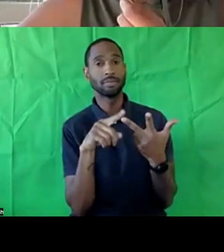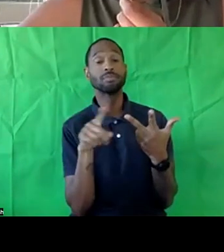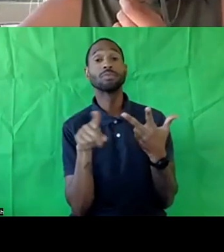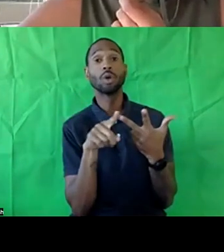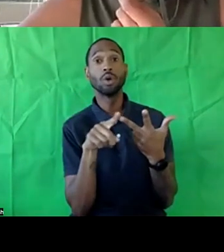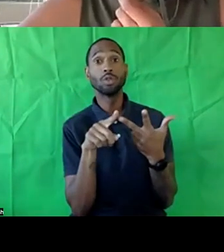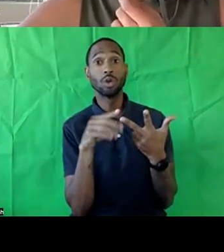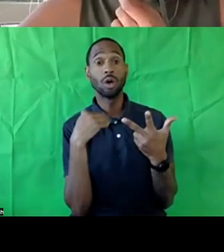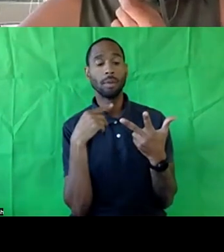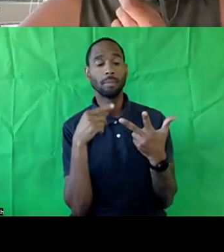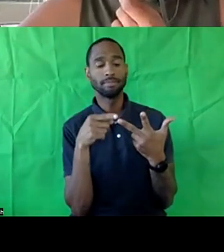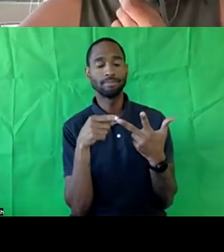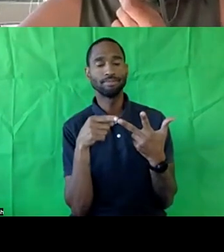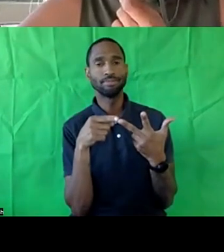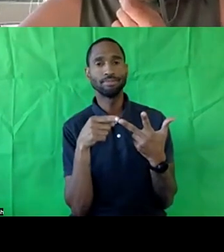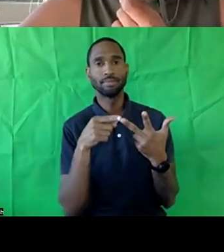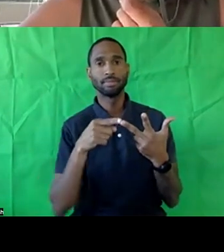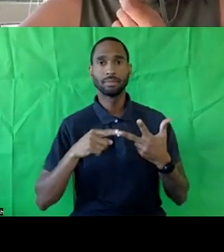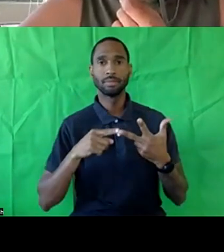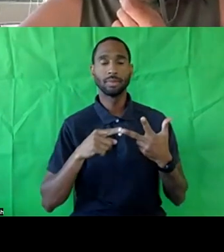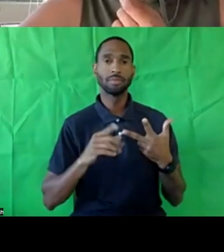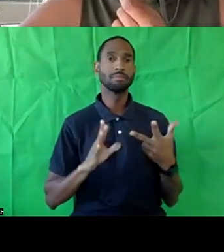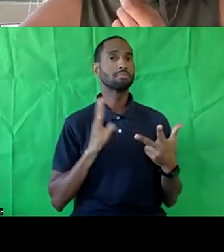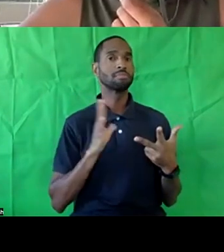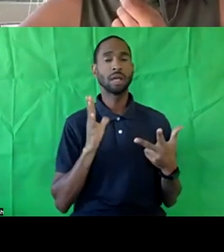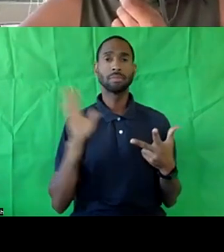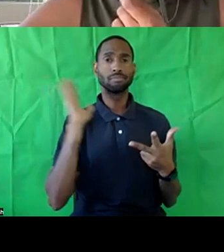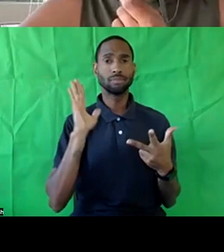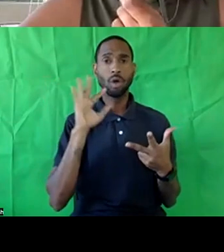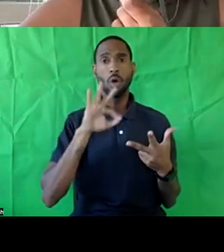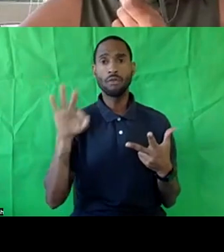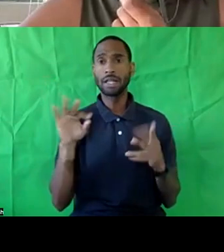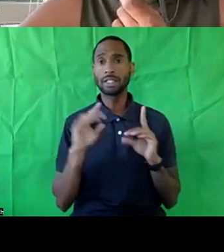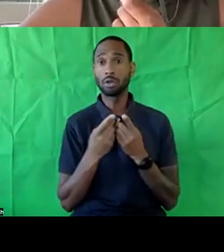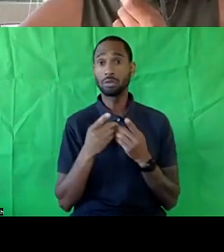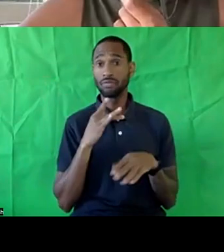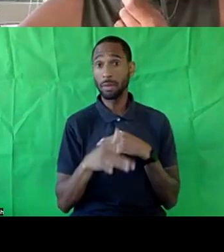also some classic donuts available. What are you thinking?